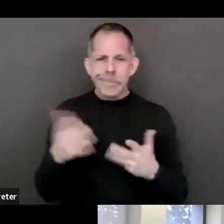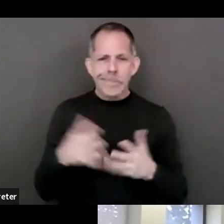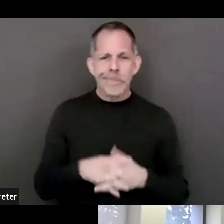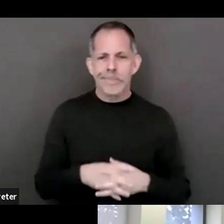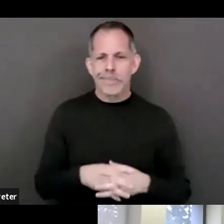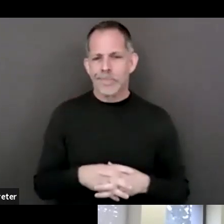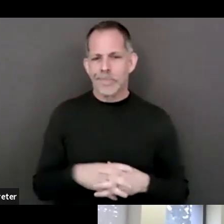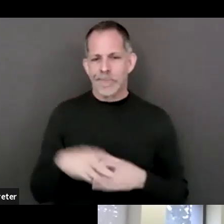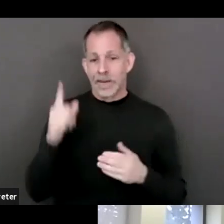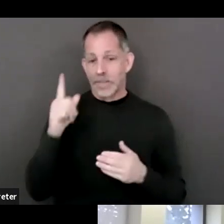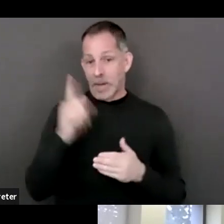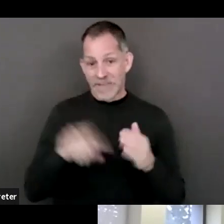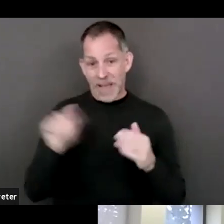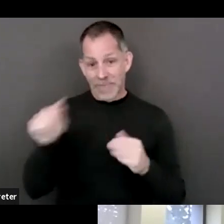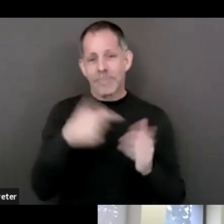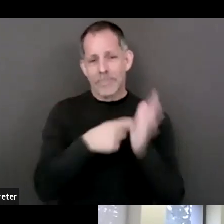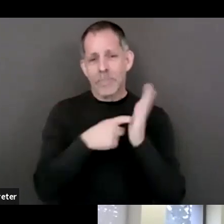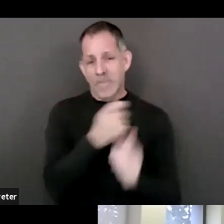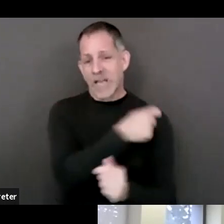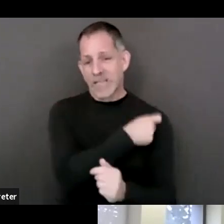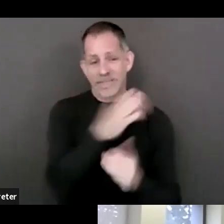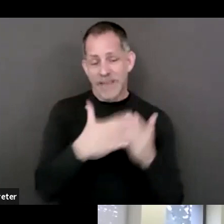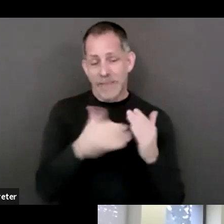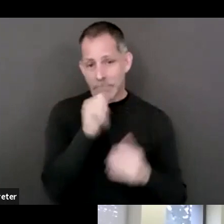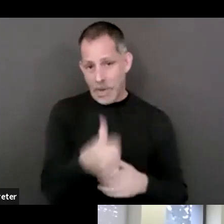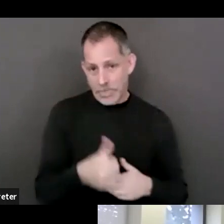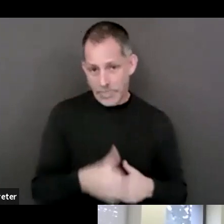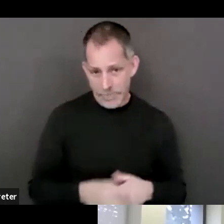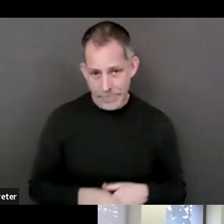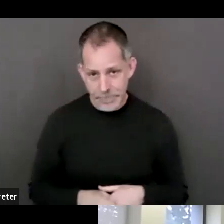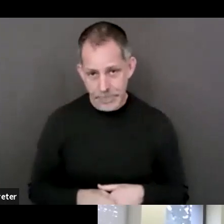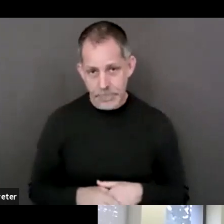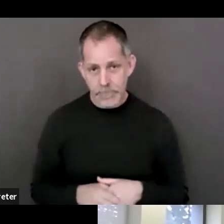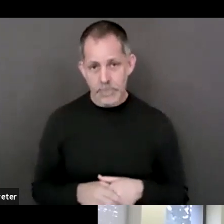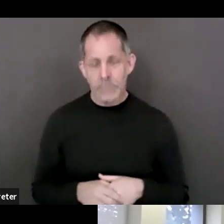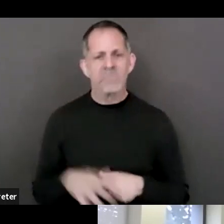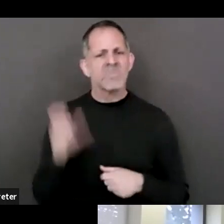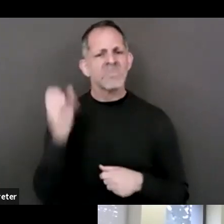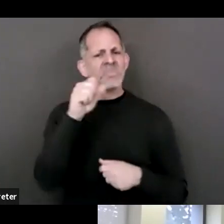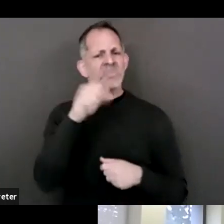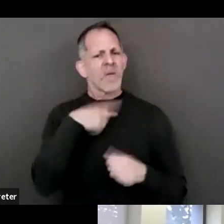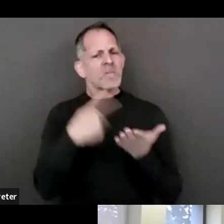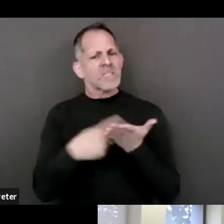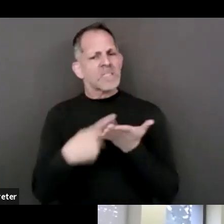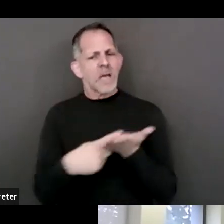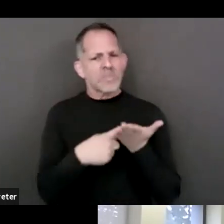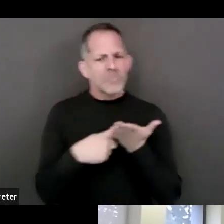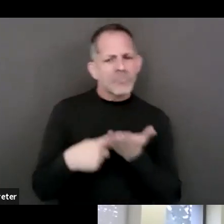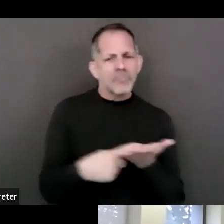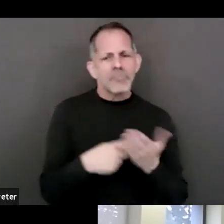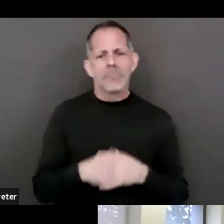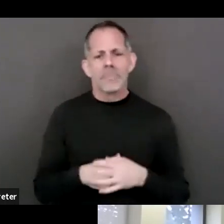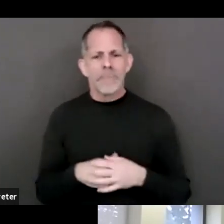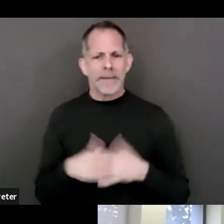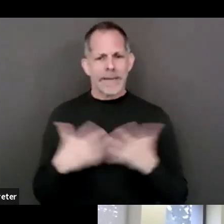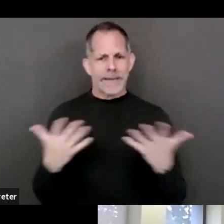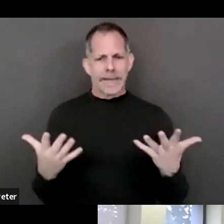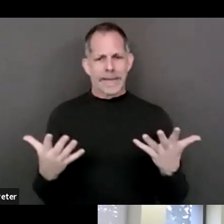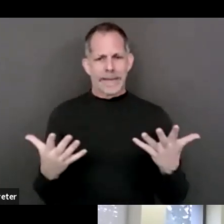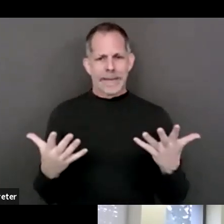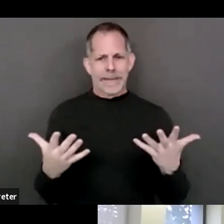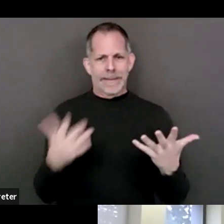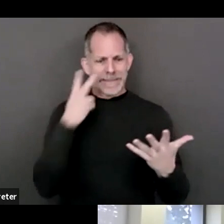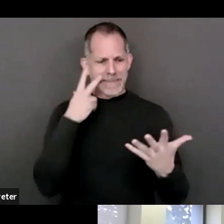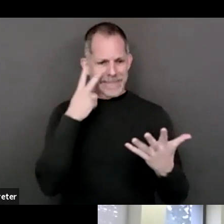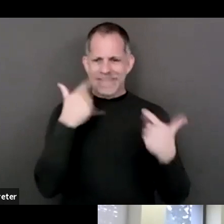Well, you know, there's certainly been discussion of that, and I think I don't have a clear answer for you.